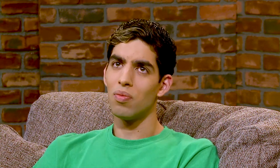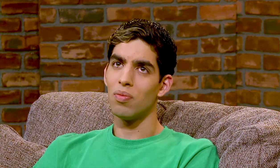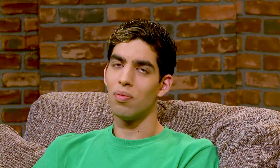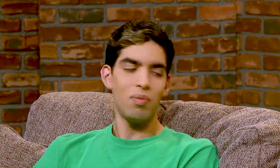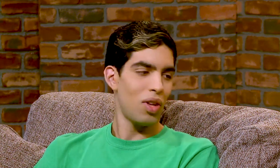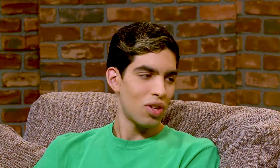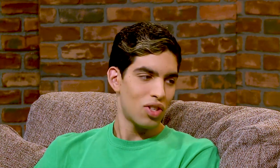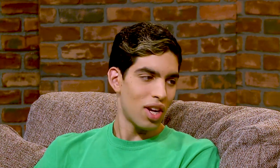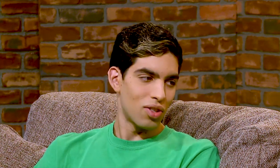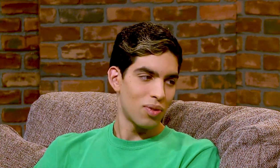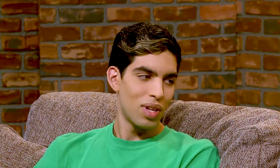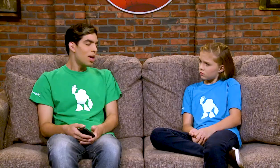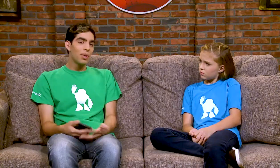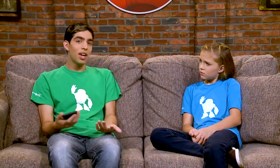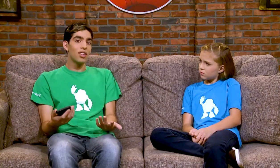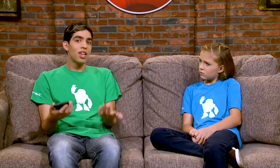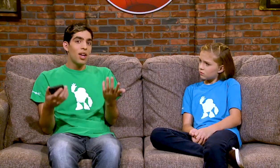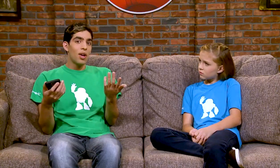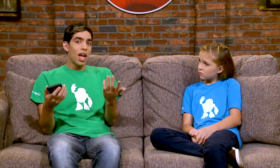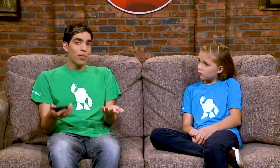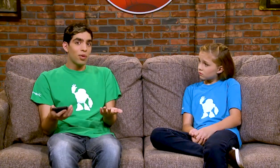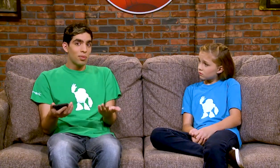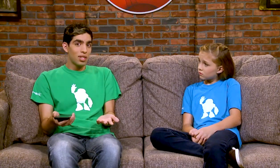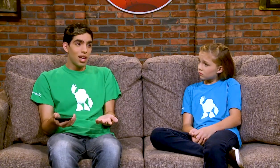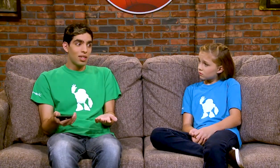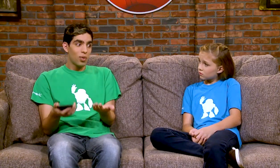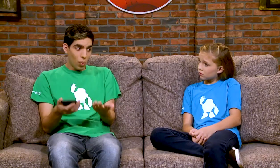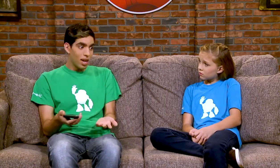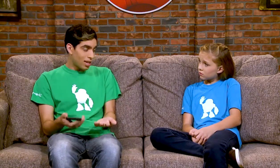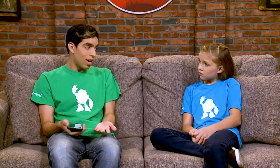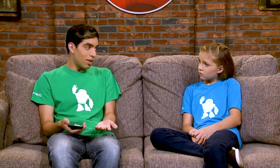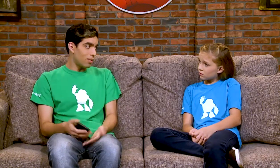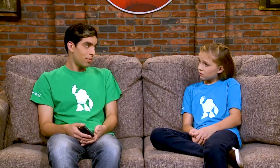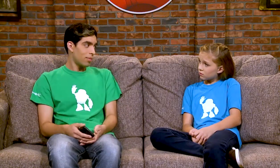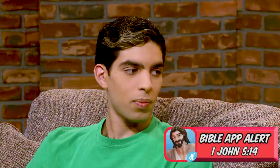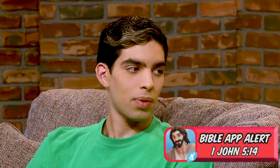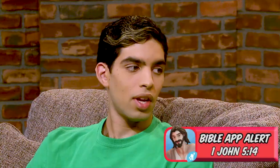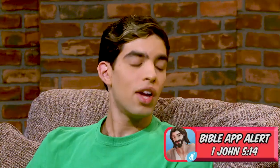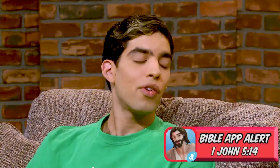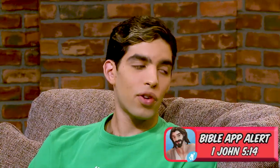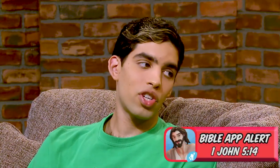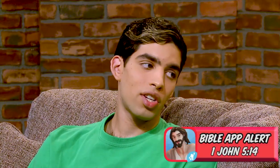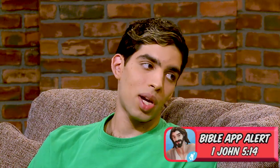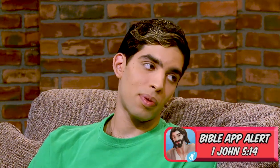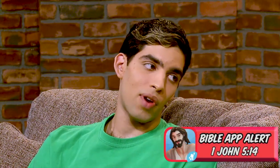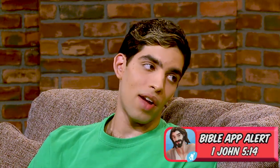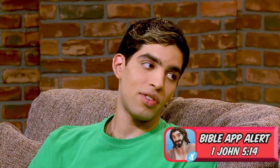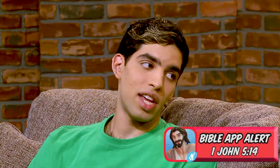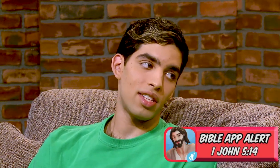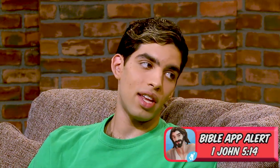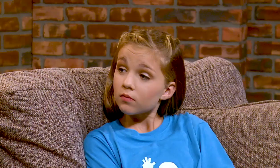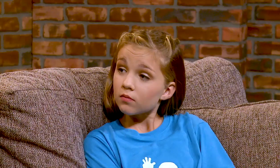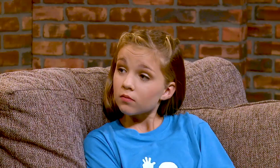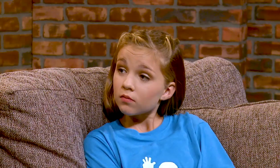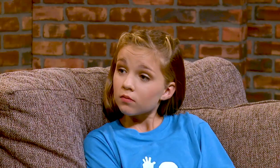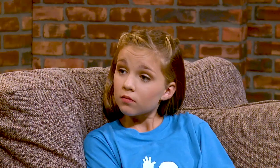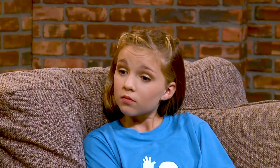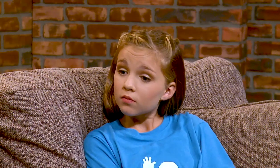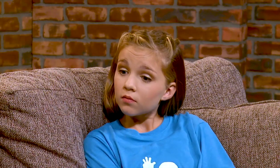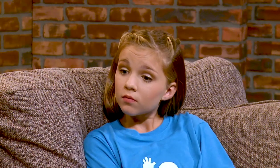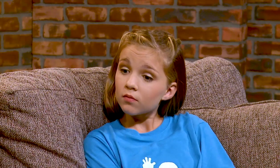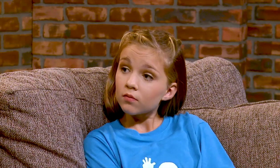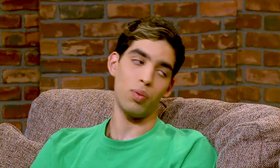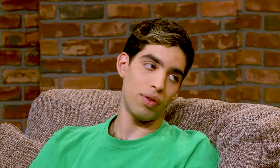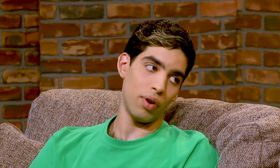does. Nothing's changed. Because everyone's mistakes weigh a ton. 1 John chapter 5 says that if we pray